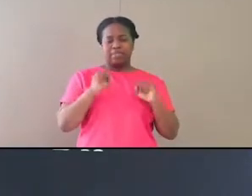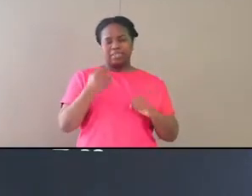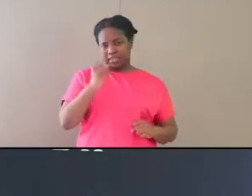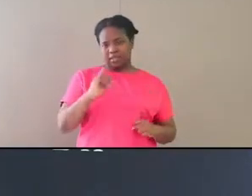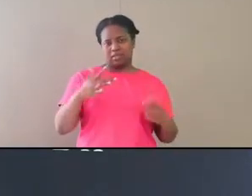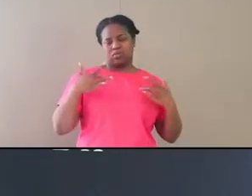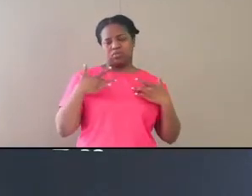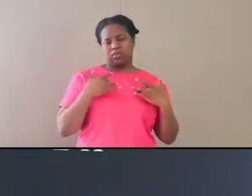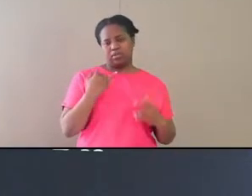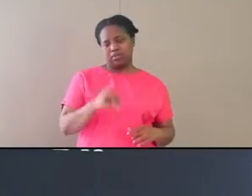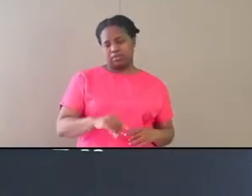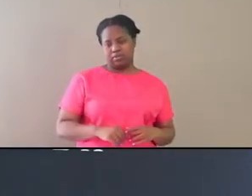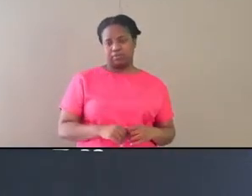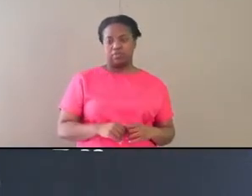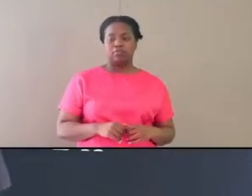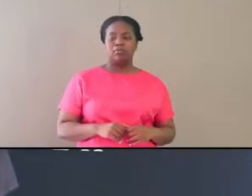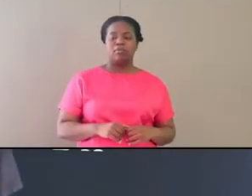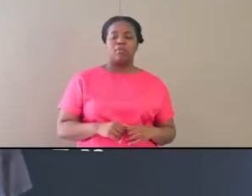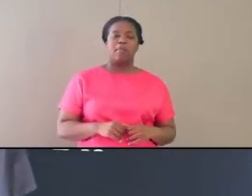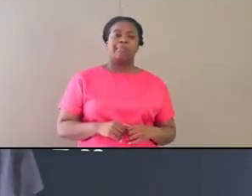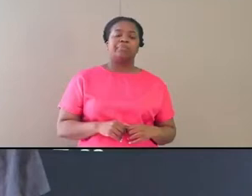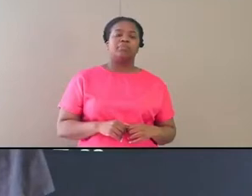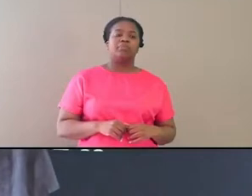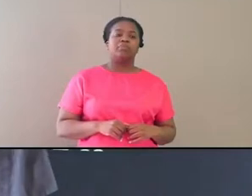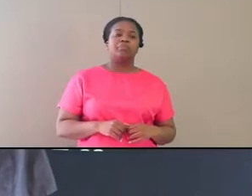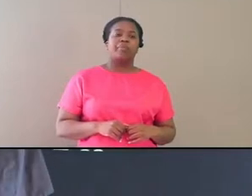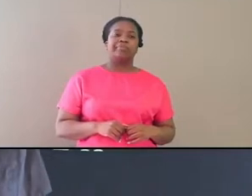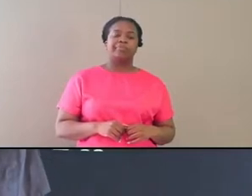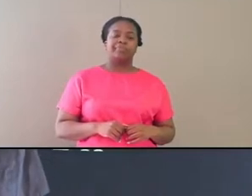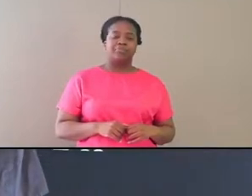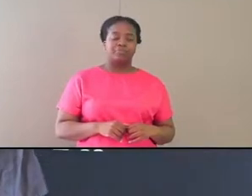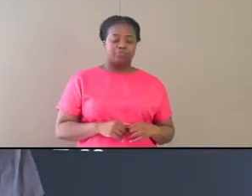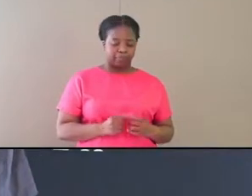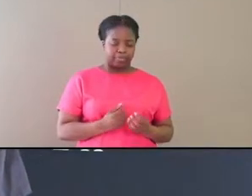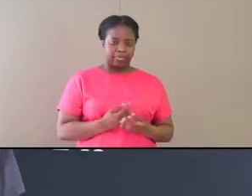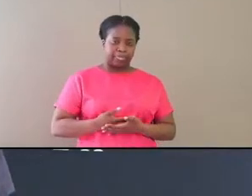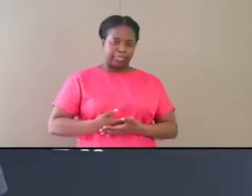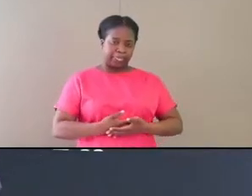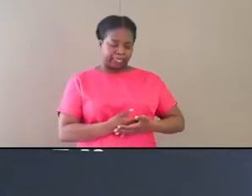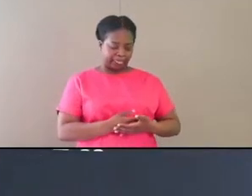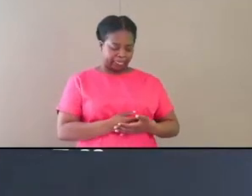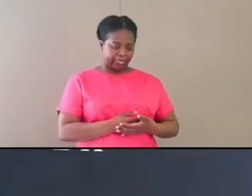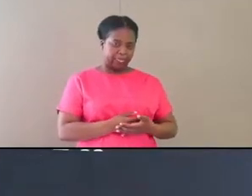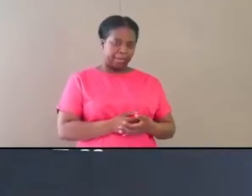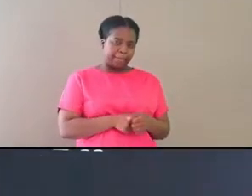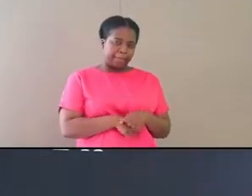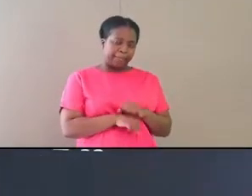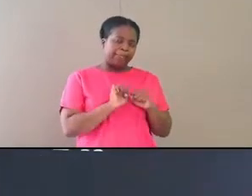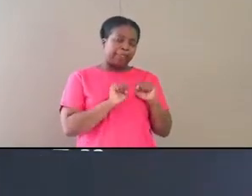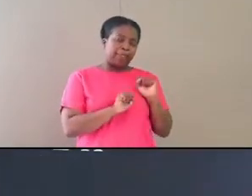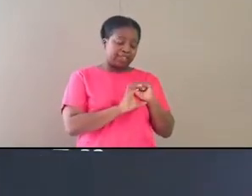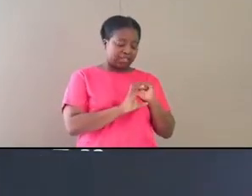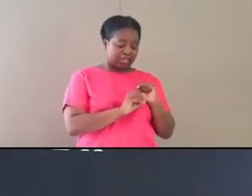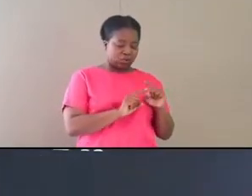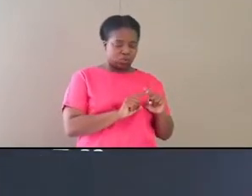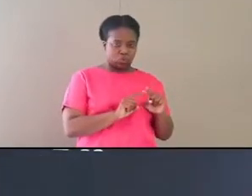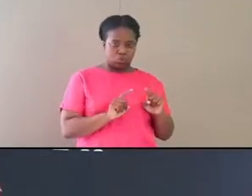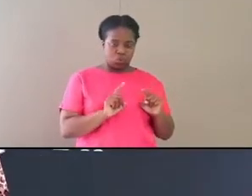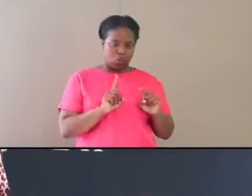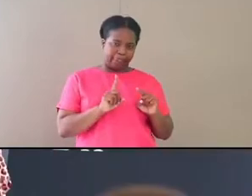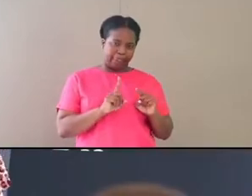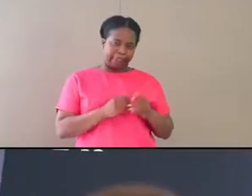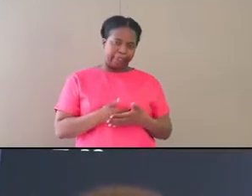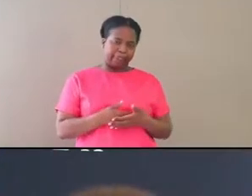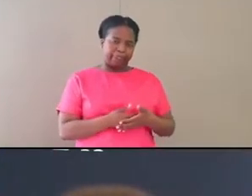concern. And then the take-up rate for zero to one-year-olds. I mean, this has been a long-standing issue, and